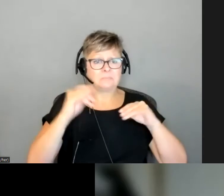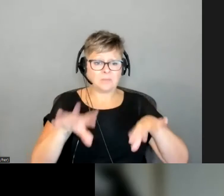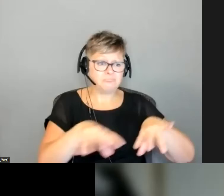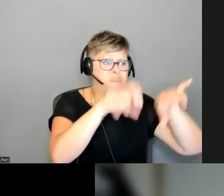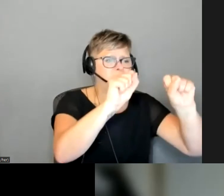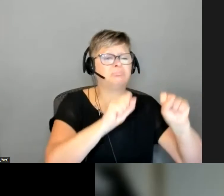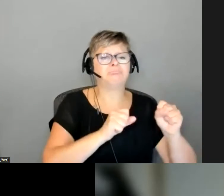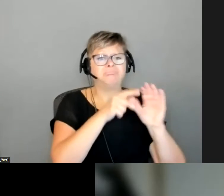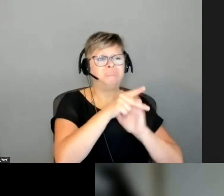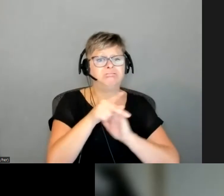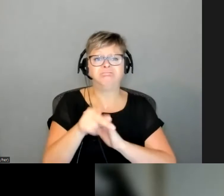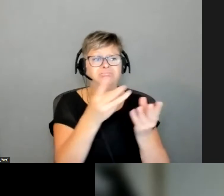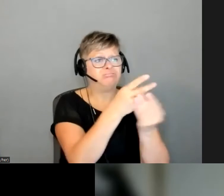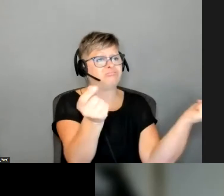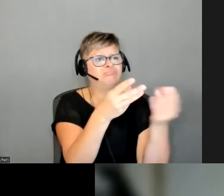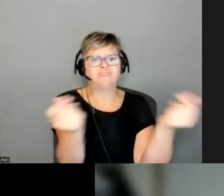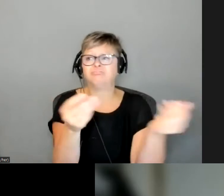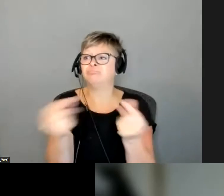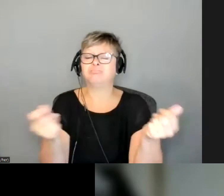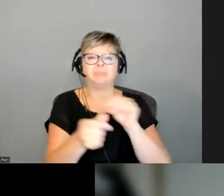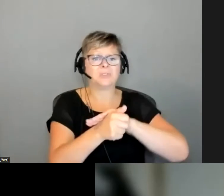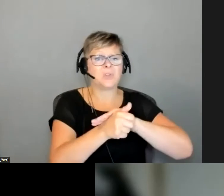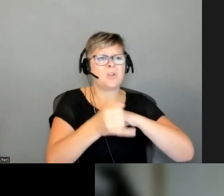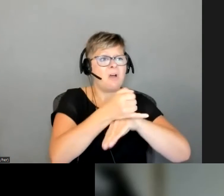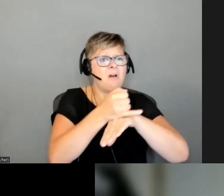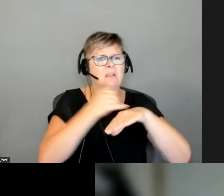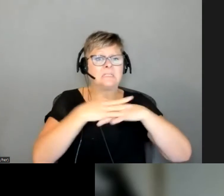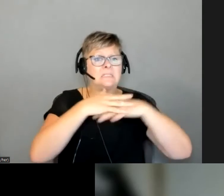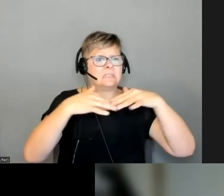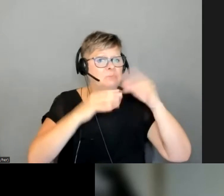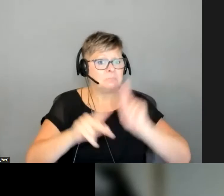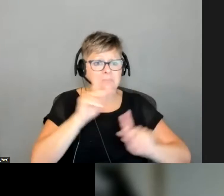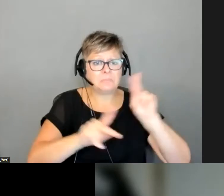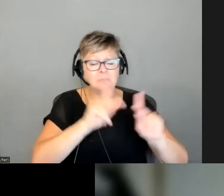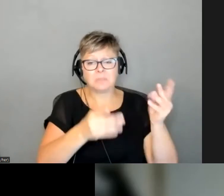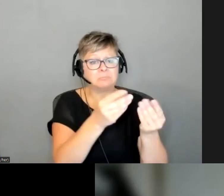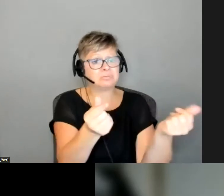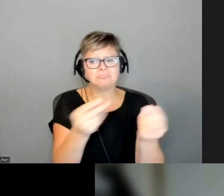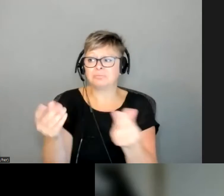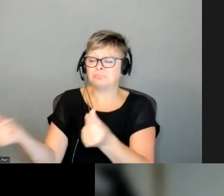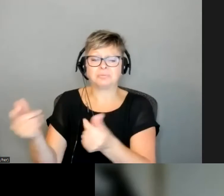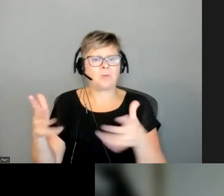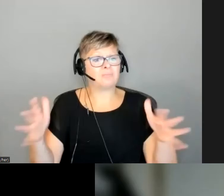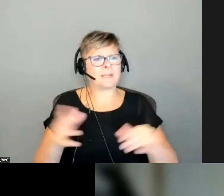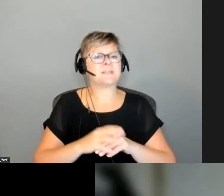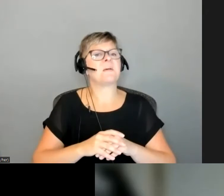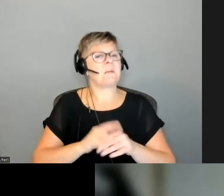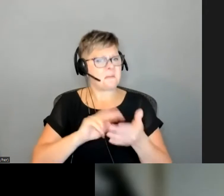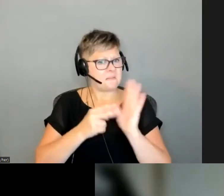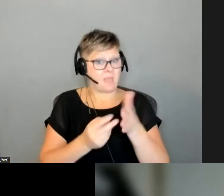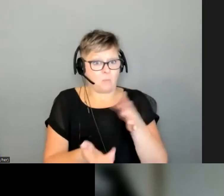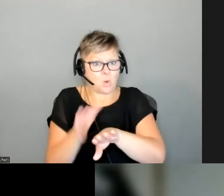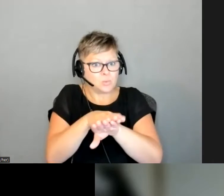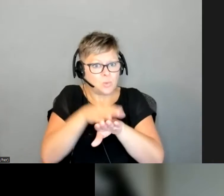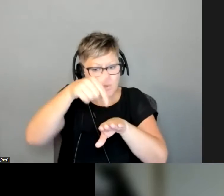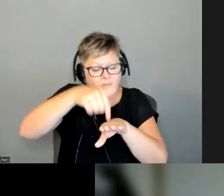that has happened to Indigenous peoples across Turtle Island. So, you know, how do we set the brochures, set all of that